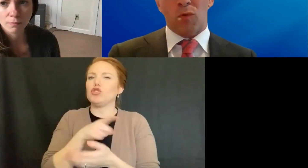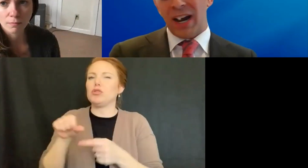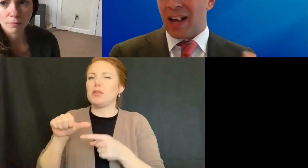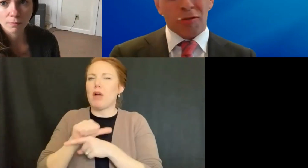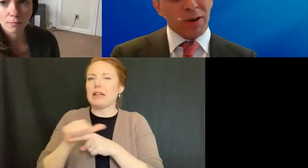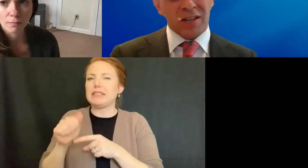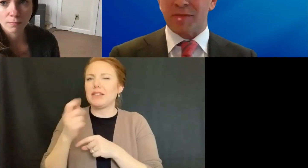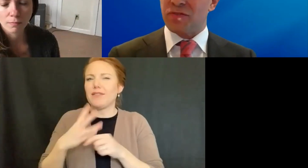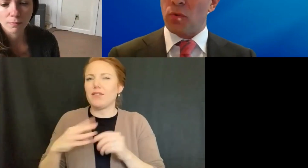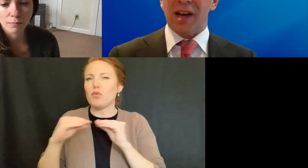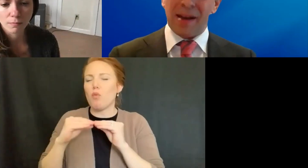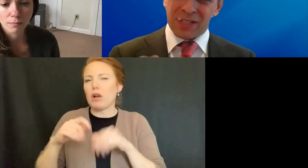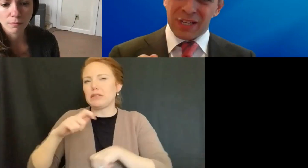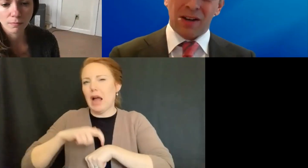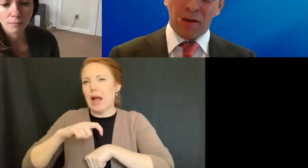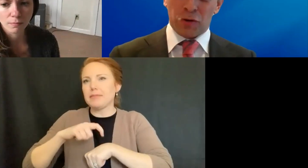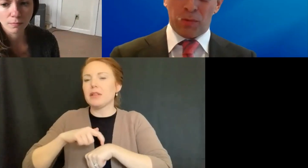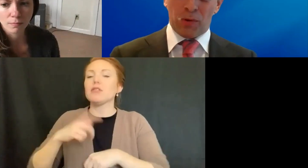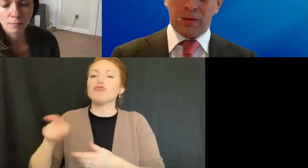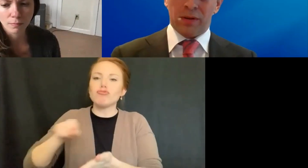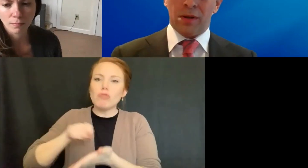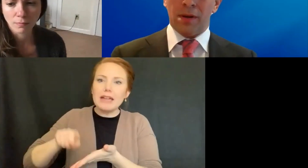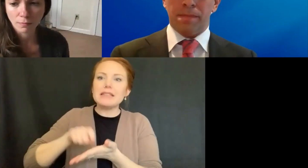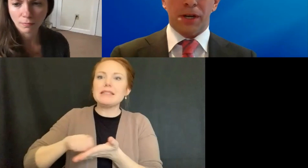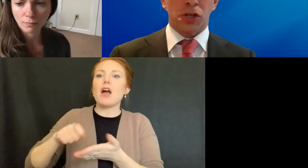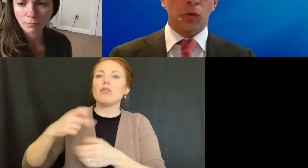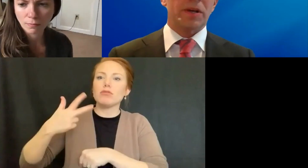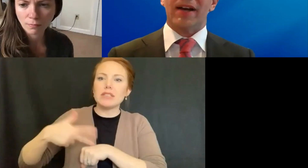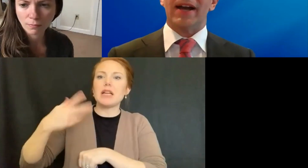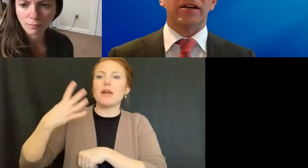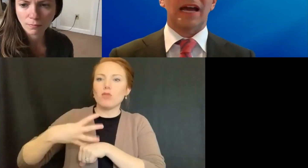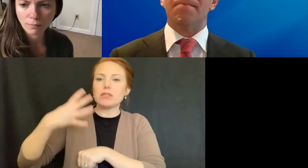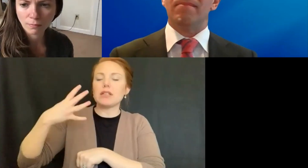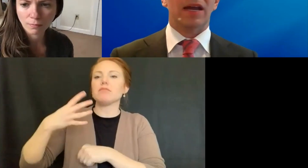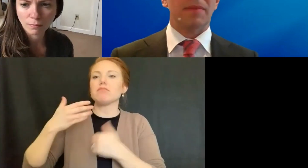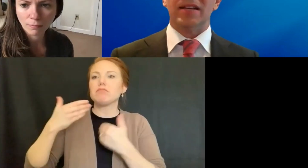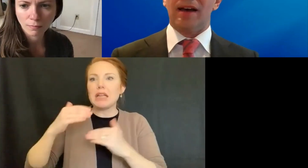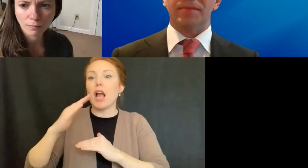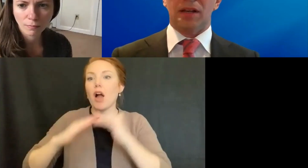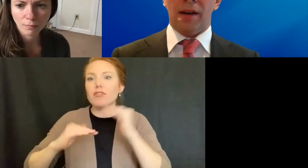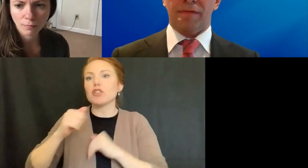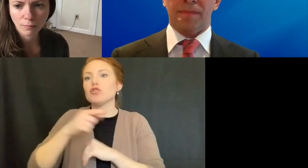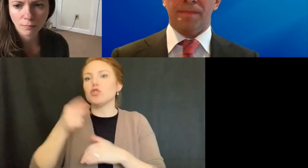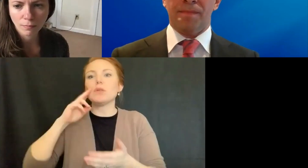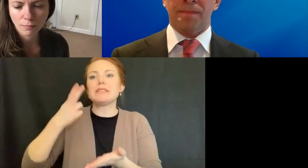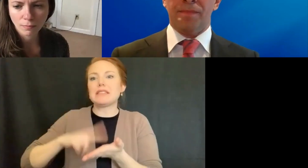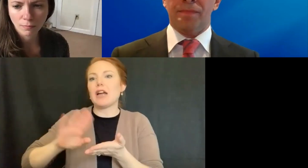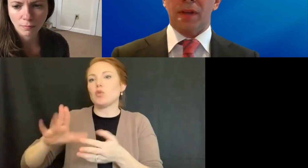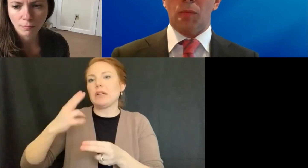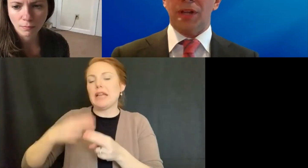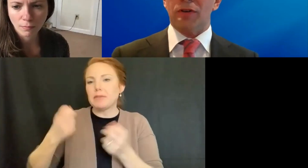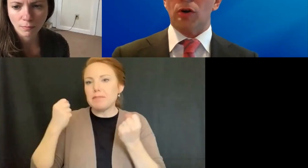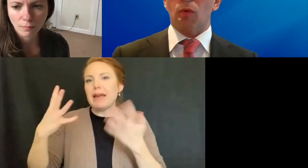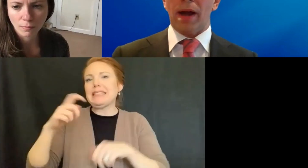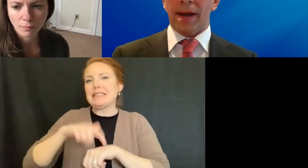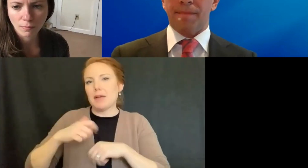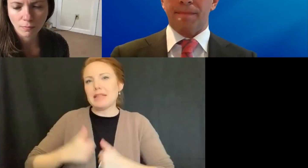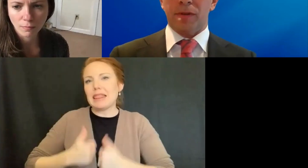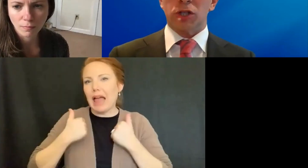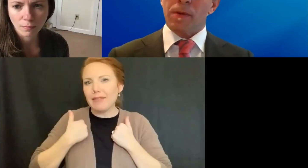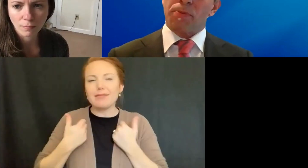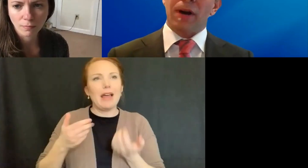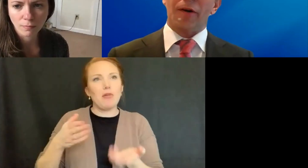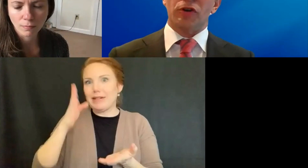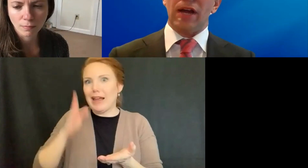times. Write it out 3 times, 4 times. Get comfortable, because you will be signing your name many, many times in life. It will never go